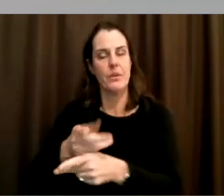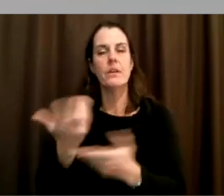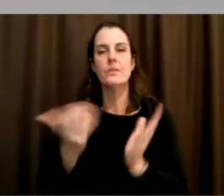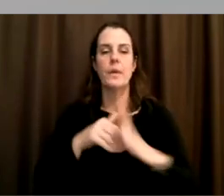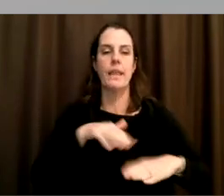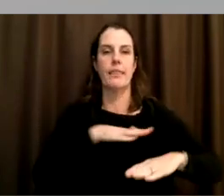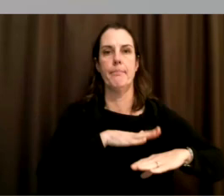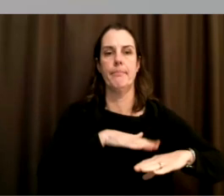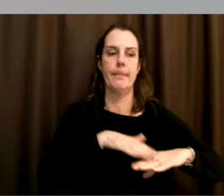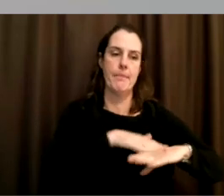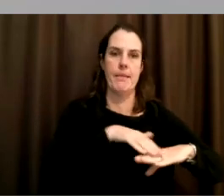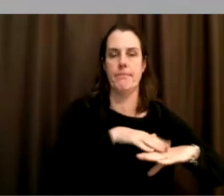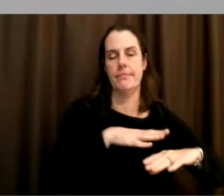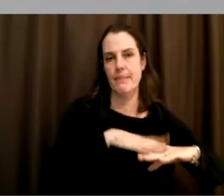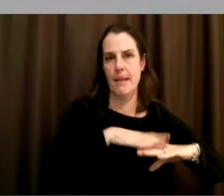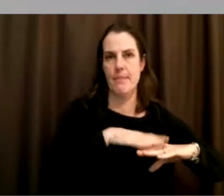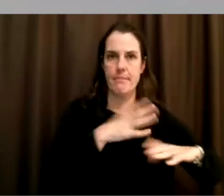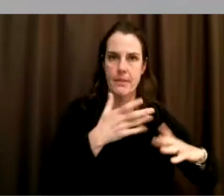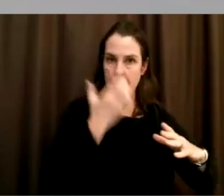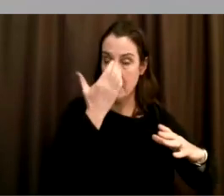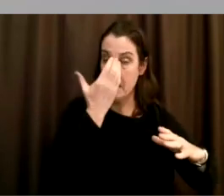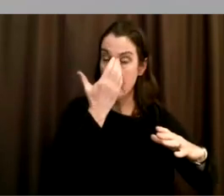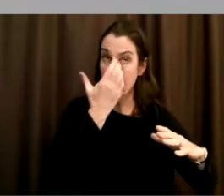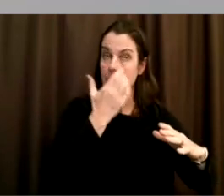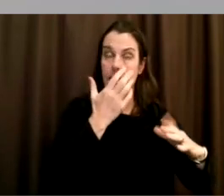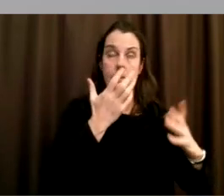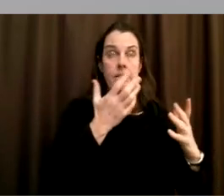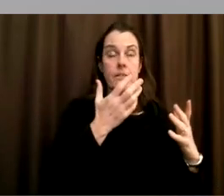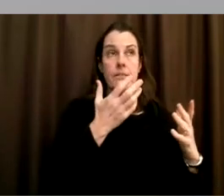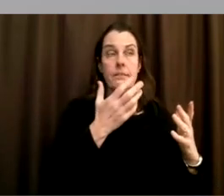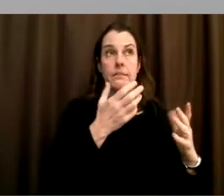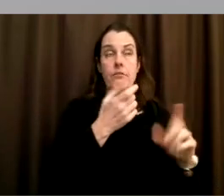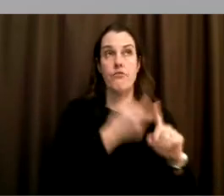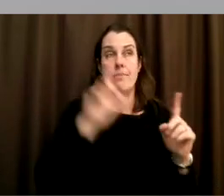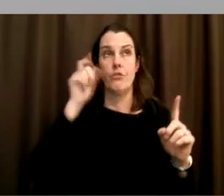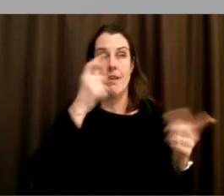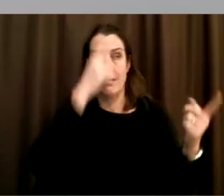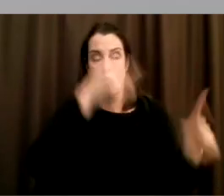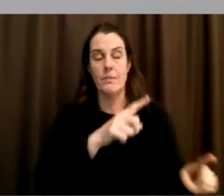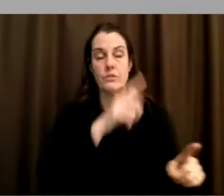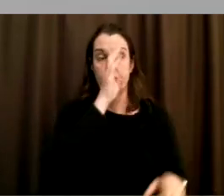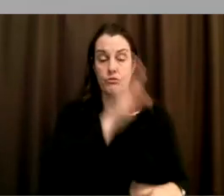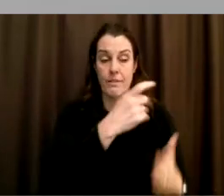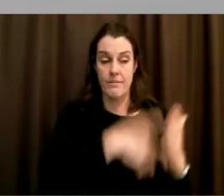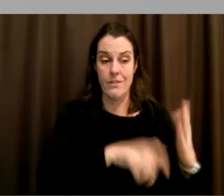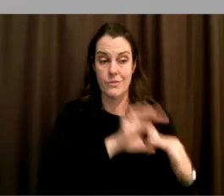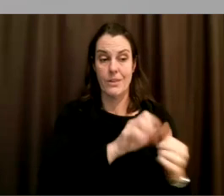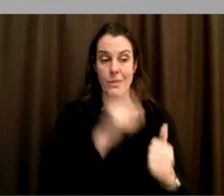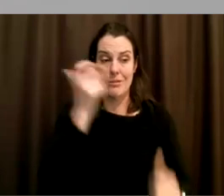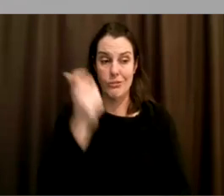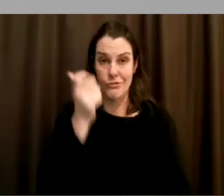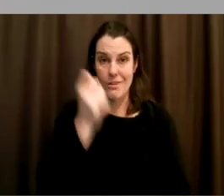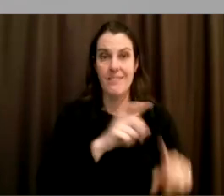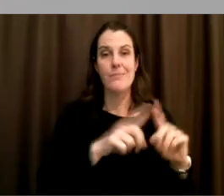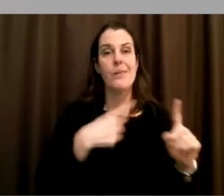by per the grant agreement, right? We want to be tracking direct costs associated with the grant, but we have